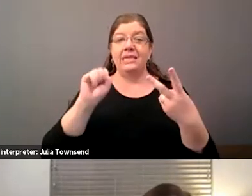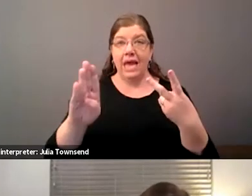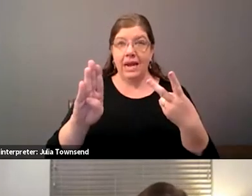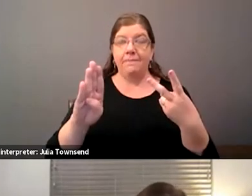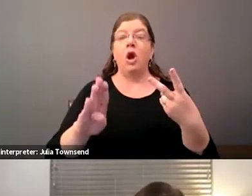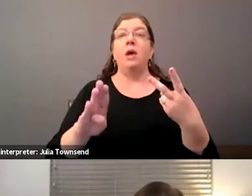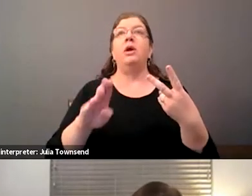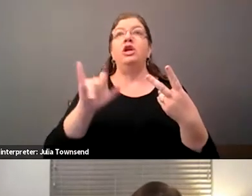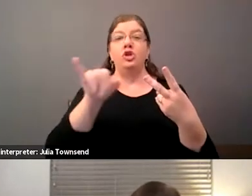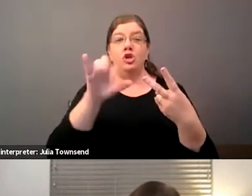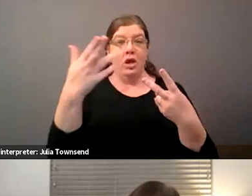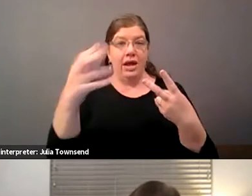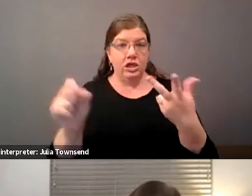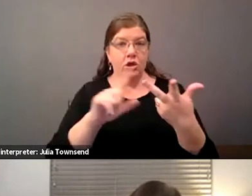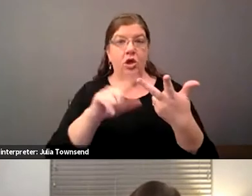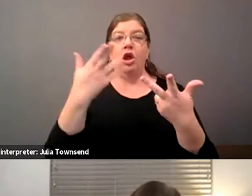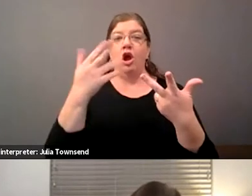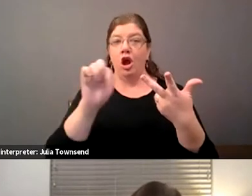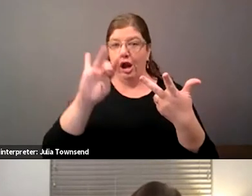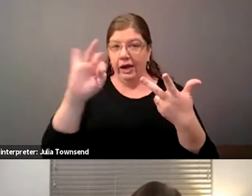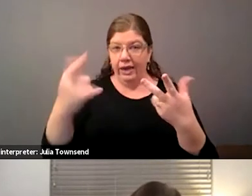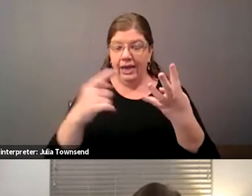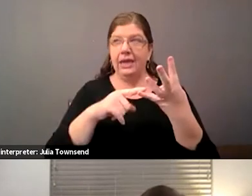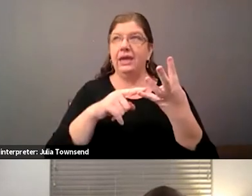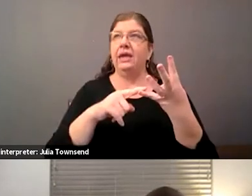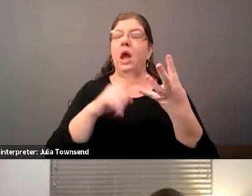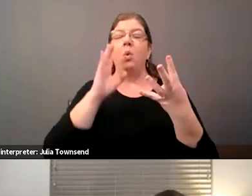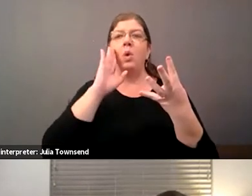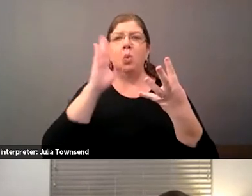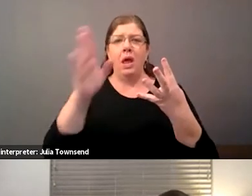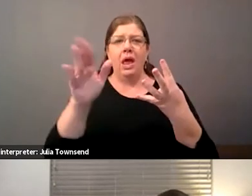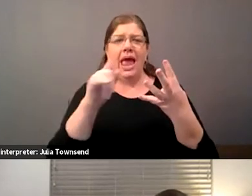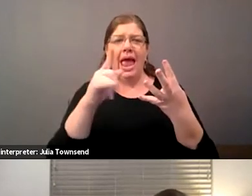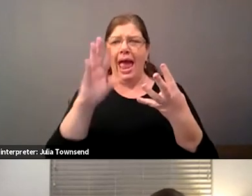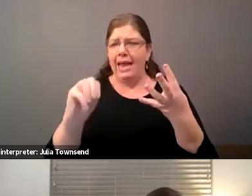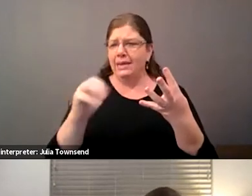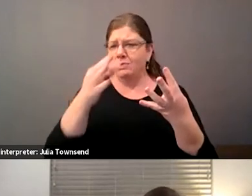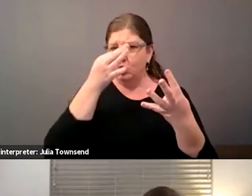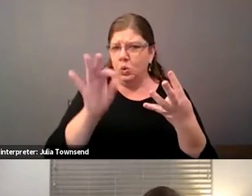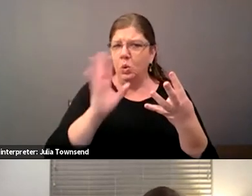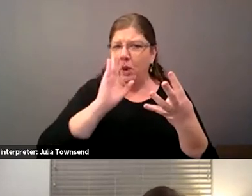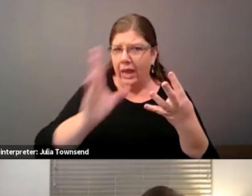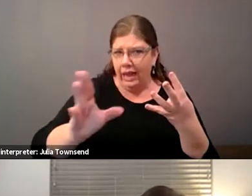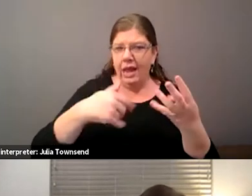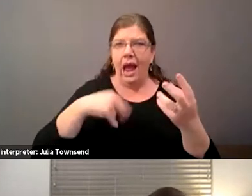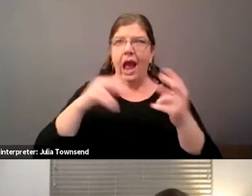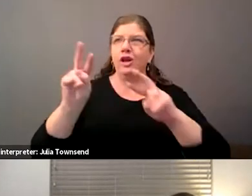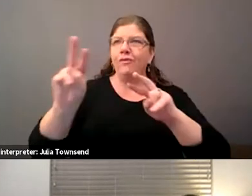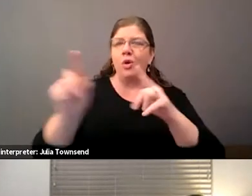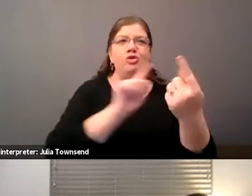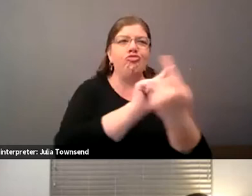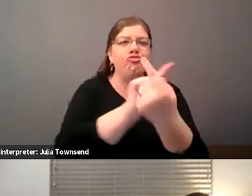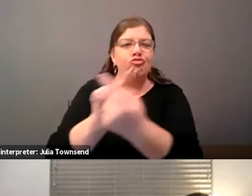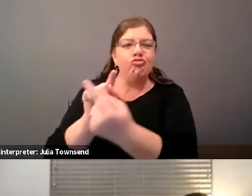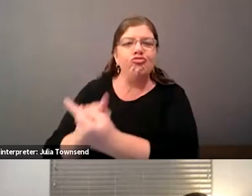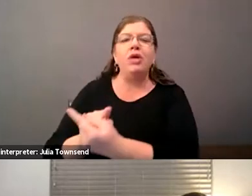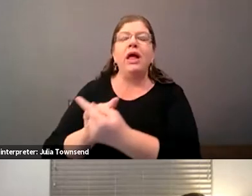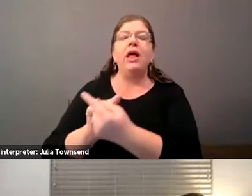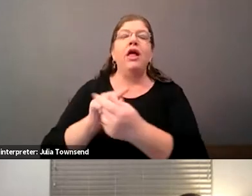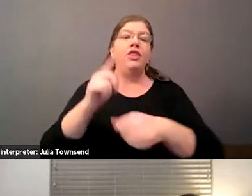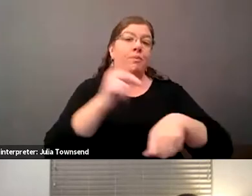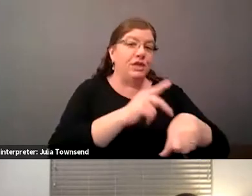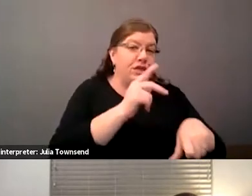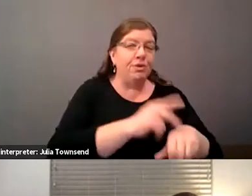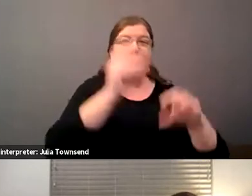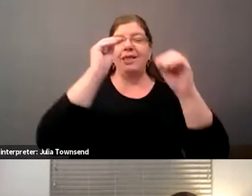franklin and we'll be visiting adams i believe shortly i look forward to meeting all the principals and the teachers